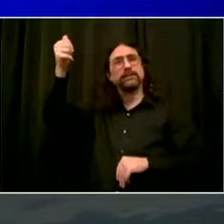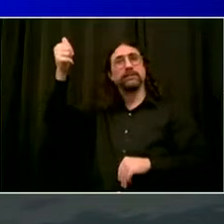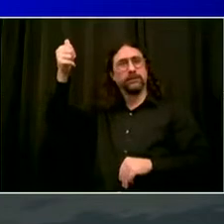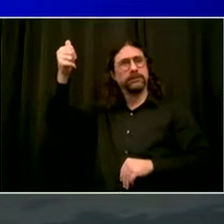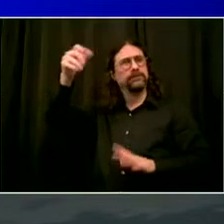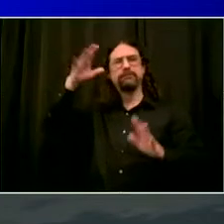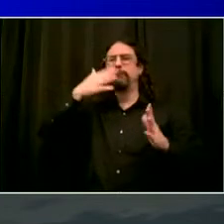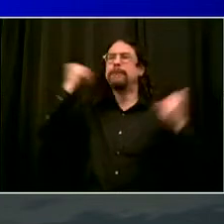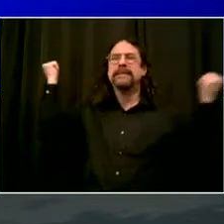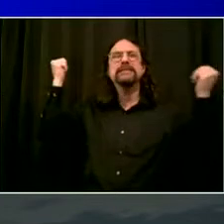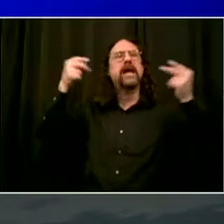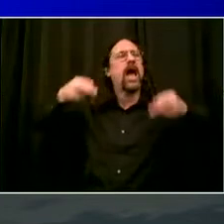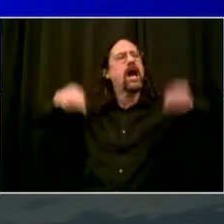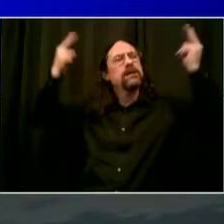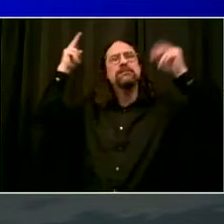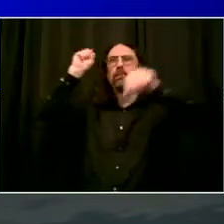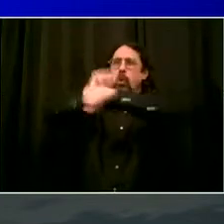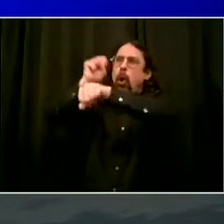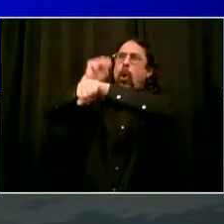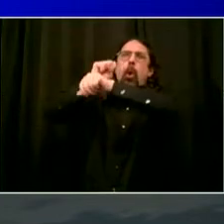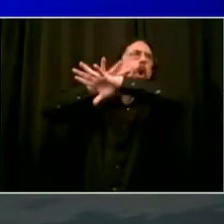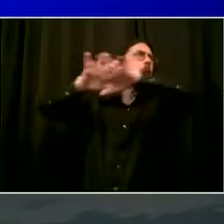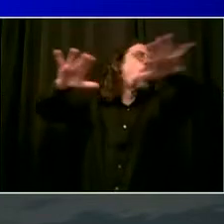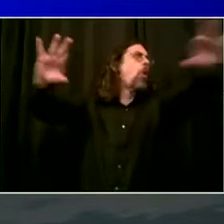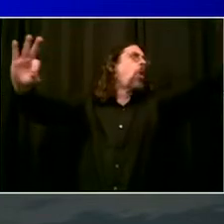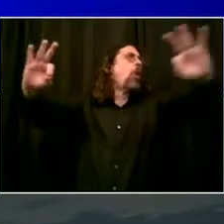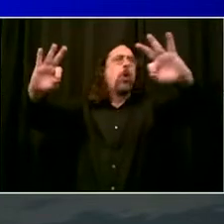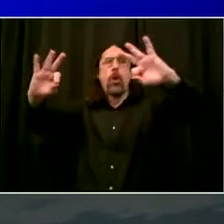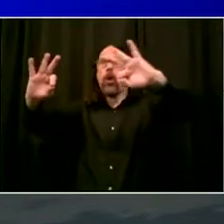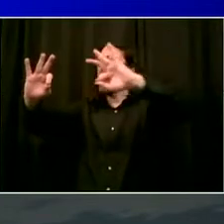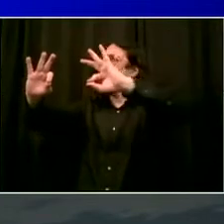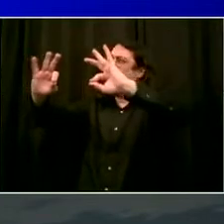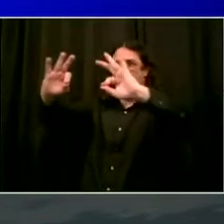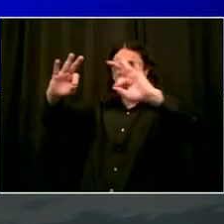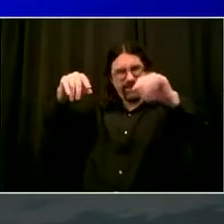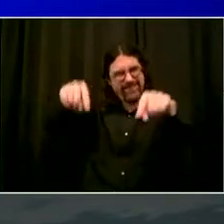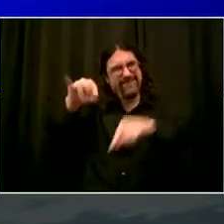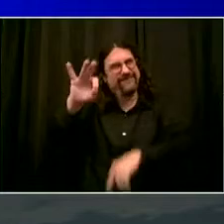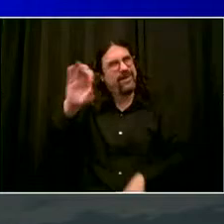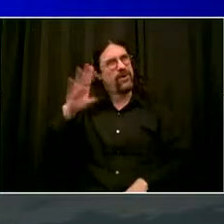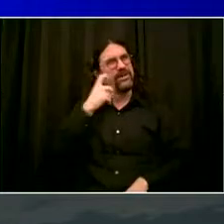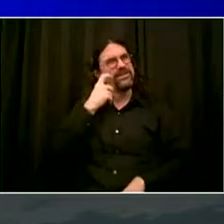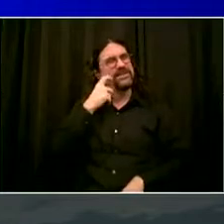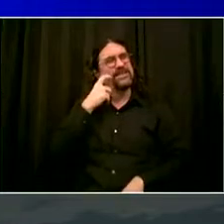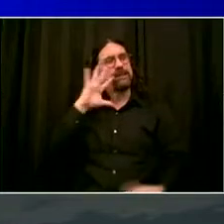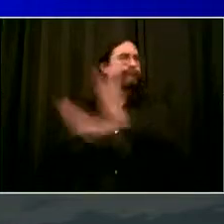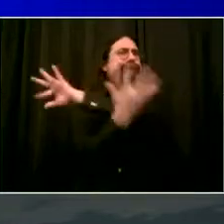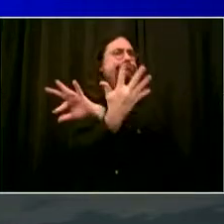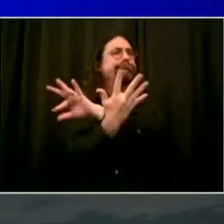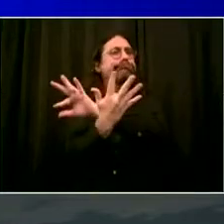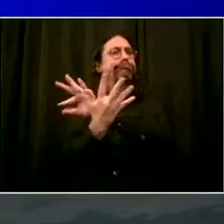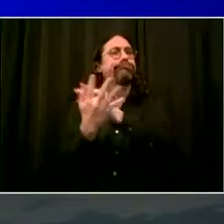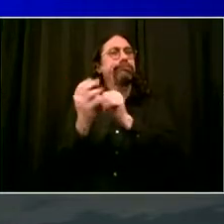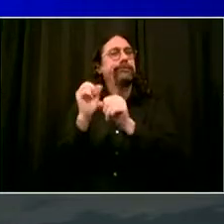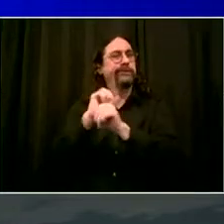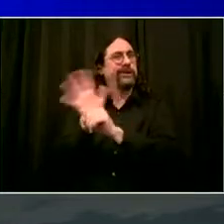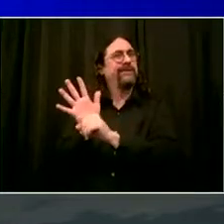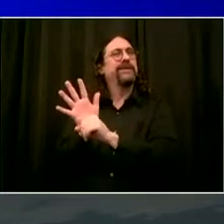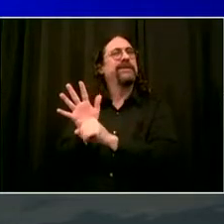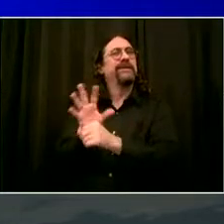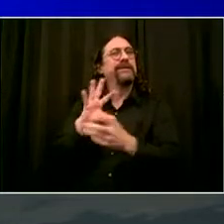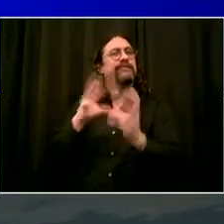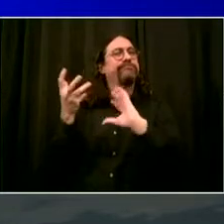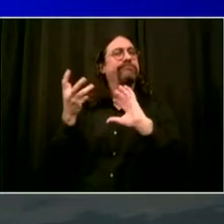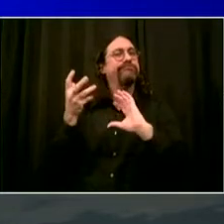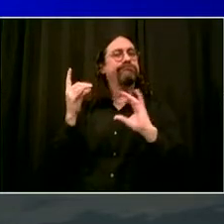through almost 900,000 jobs jobs were lost in this city but then we started to feel the impact of that